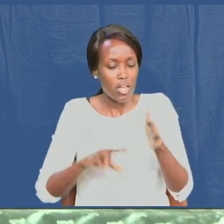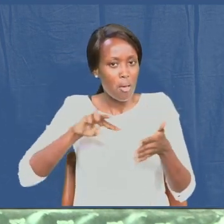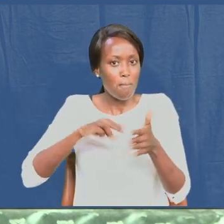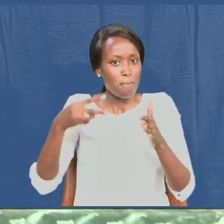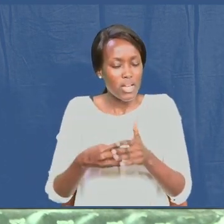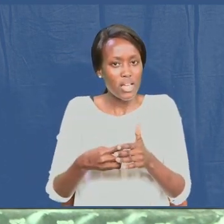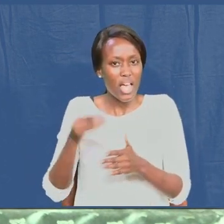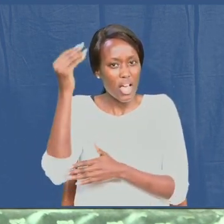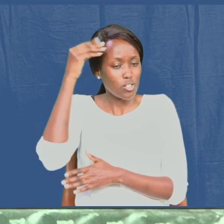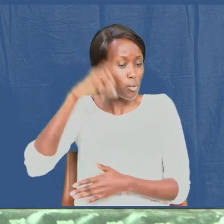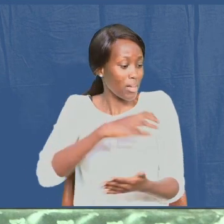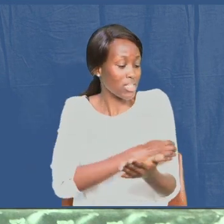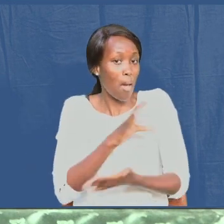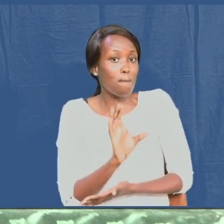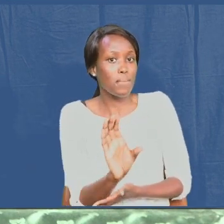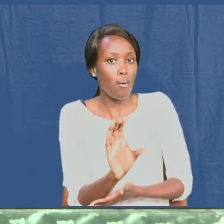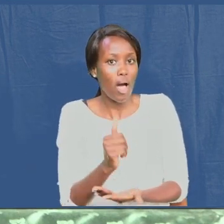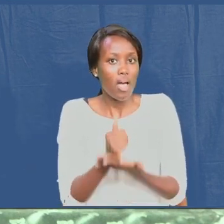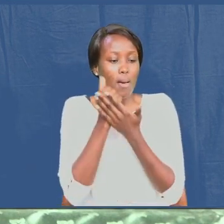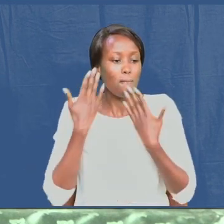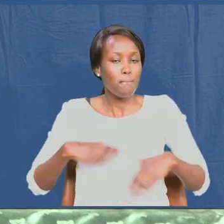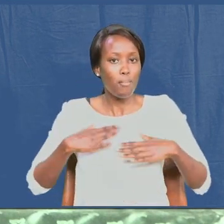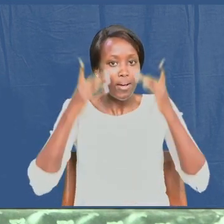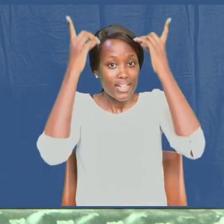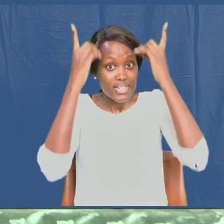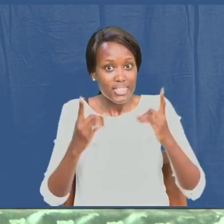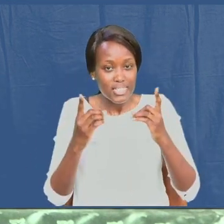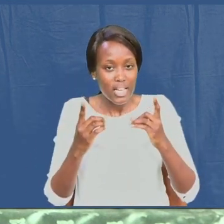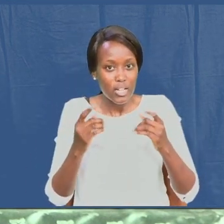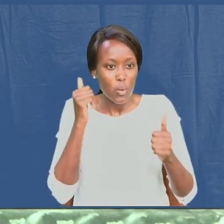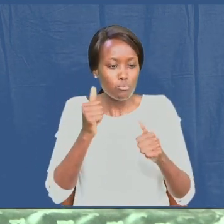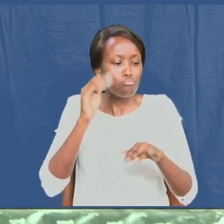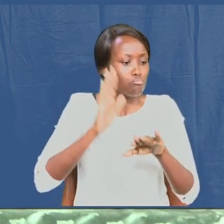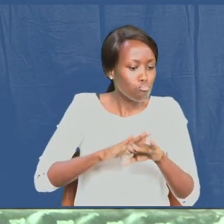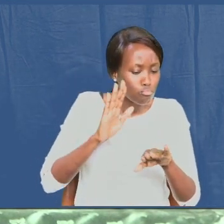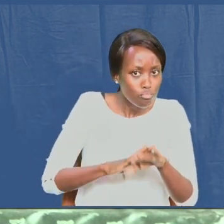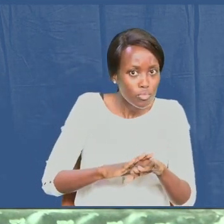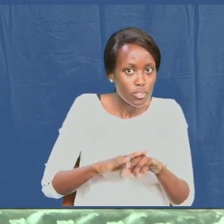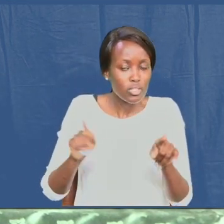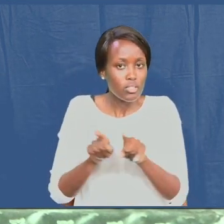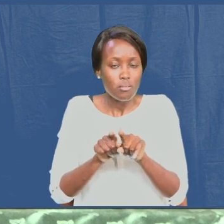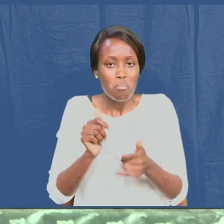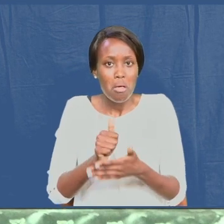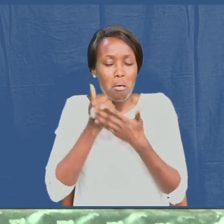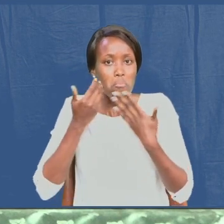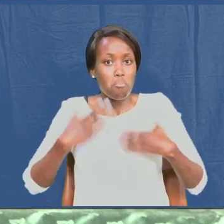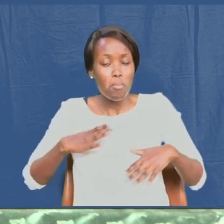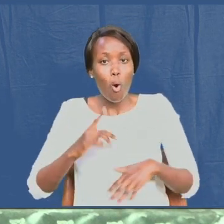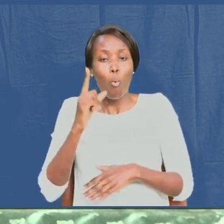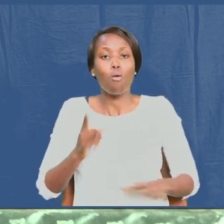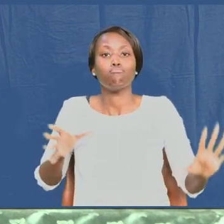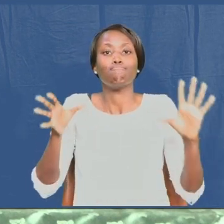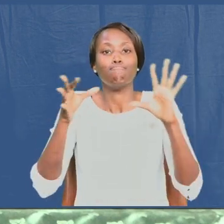empowering. It should enable people make decisions that are godly. It should aim at making people one. It